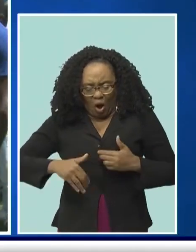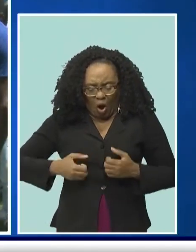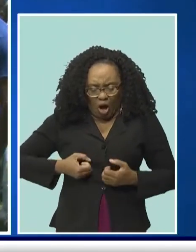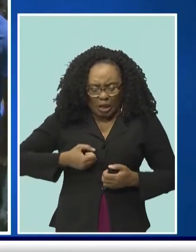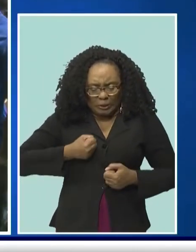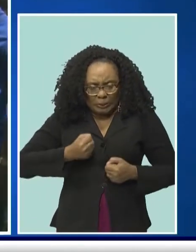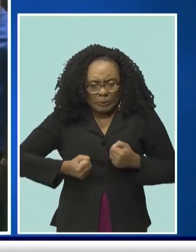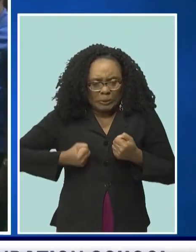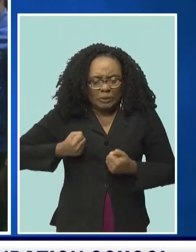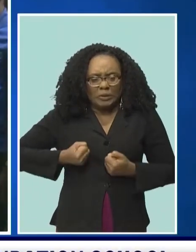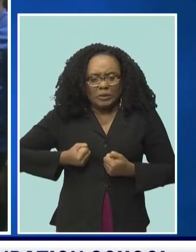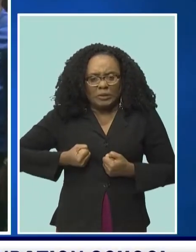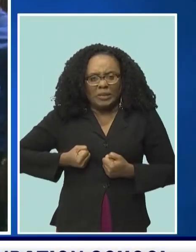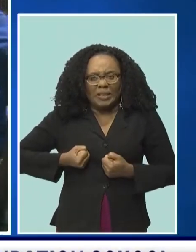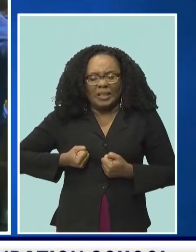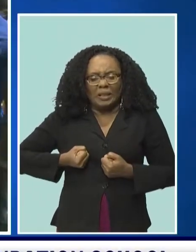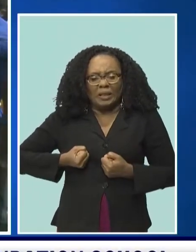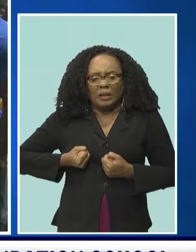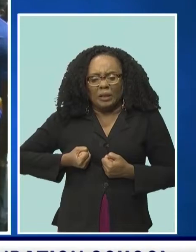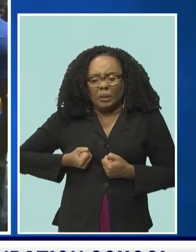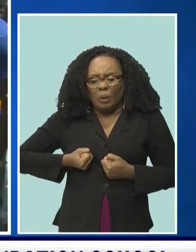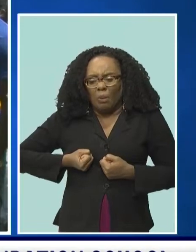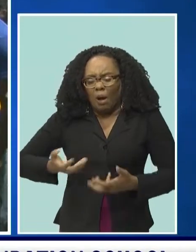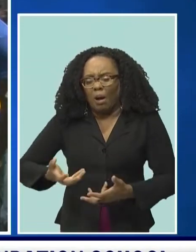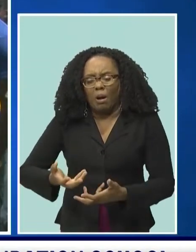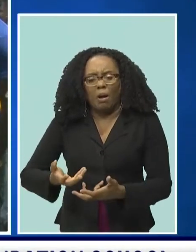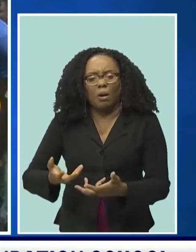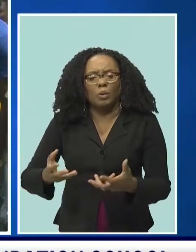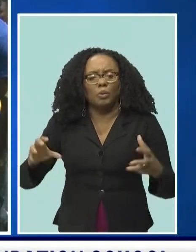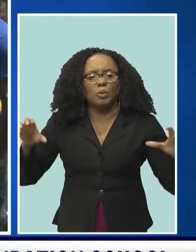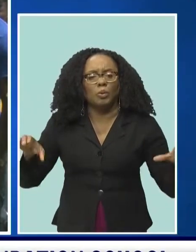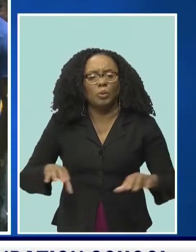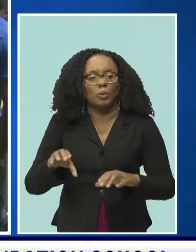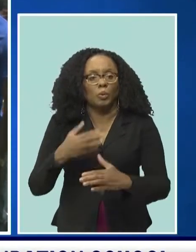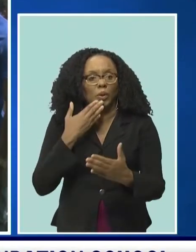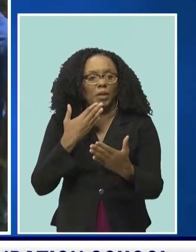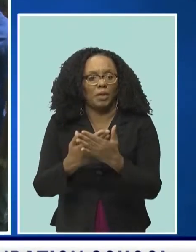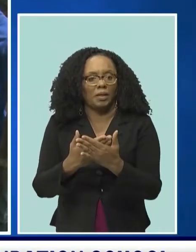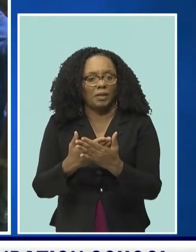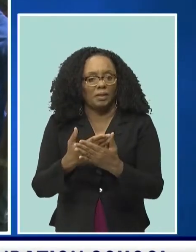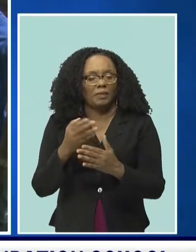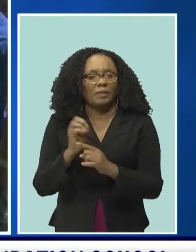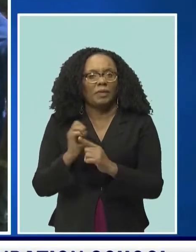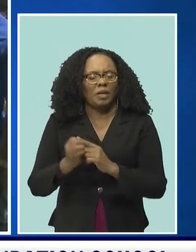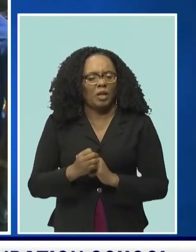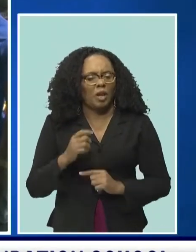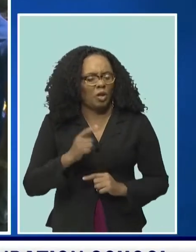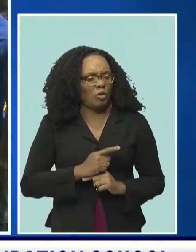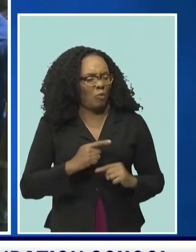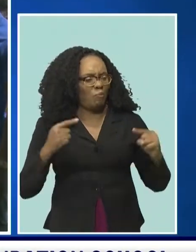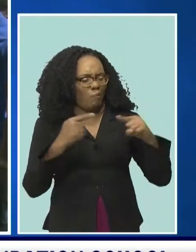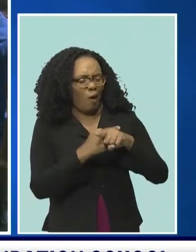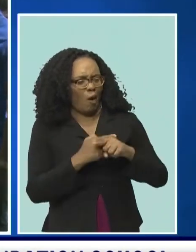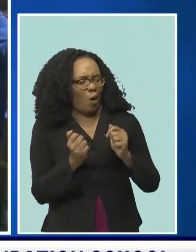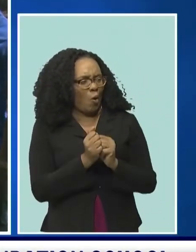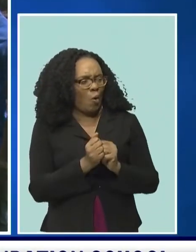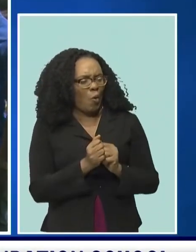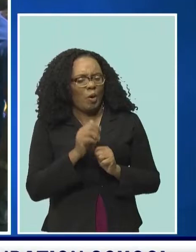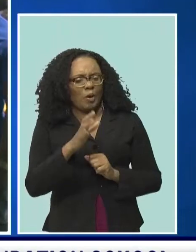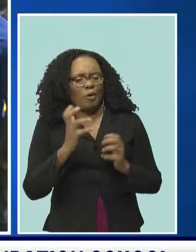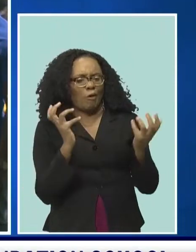it towards doing something good for the environment. So when you get vexed with your classmates, I want you to go